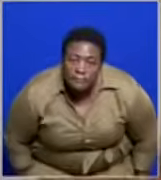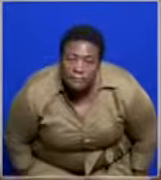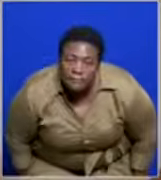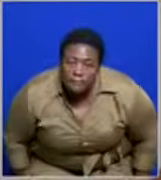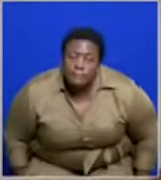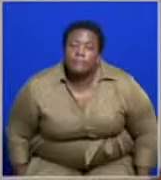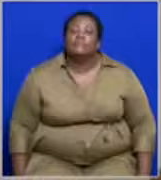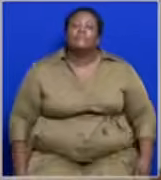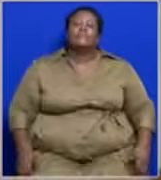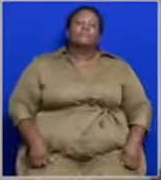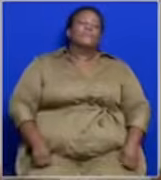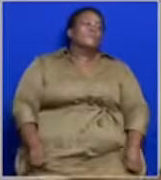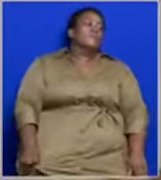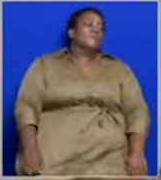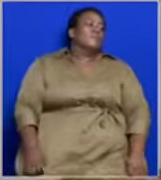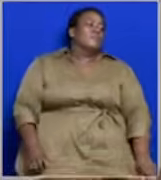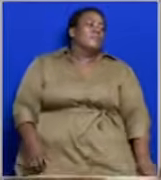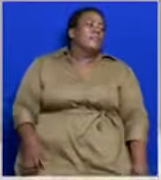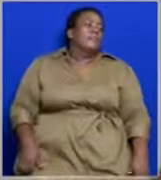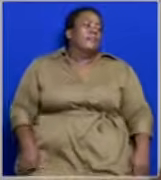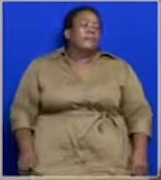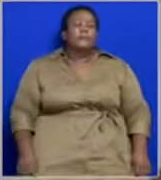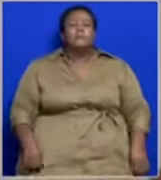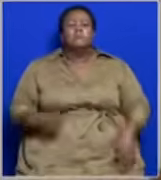And I note at your paragraph,